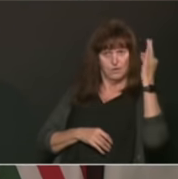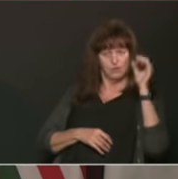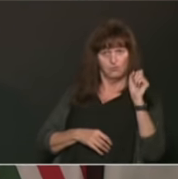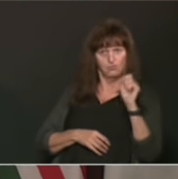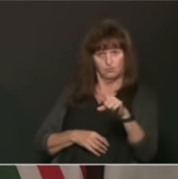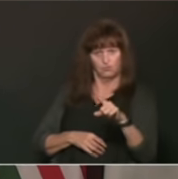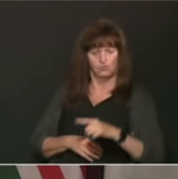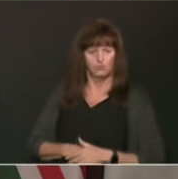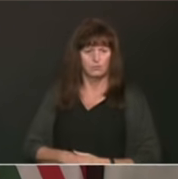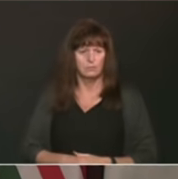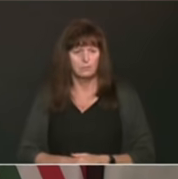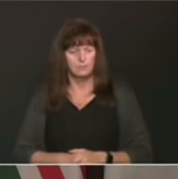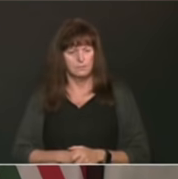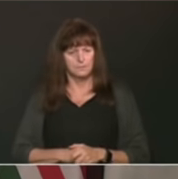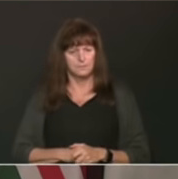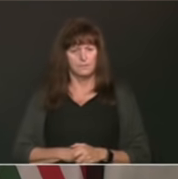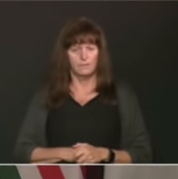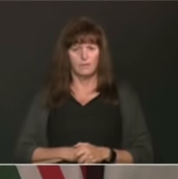Good morning, Dr. Moore.